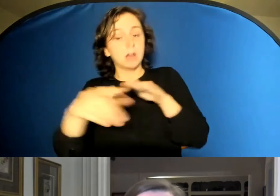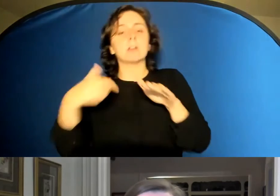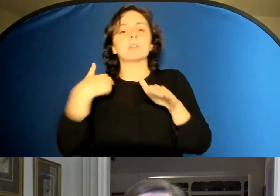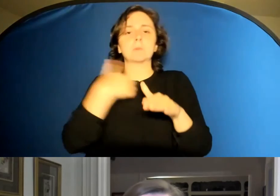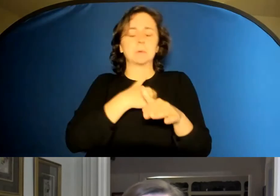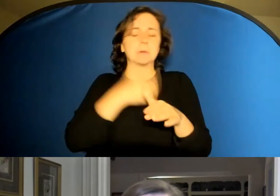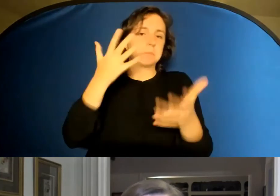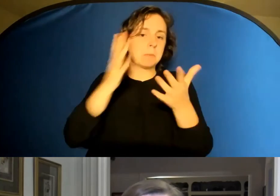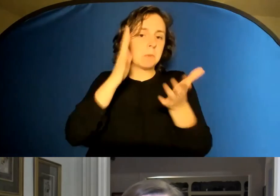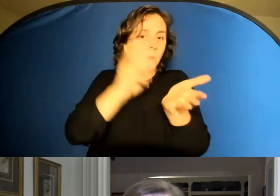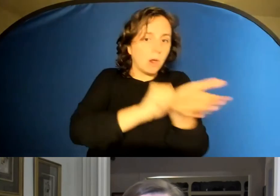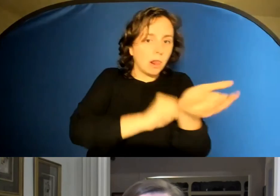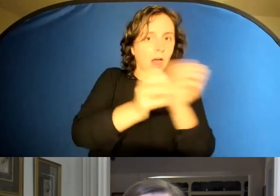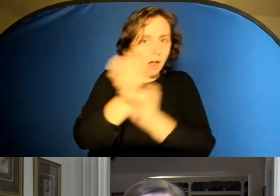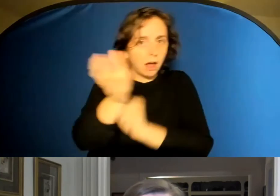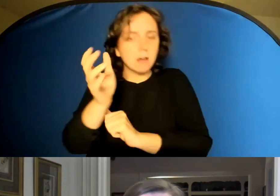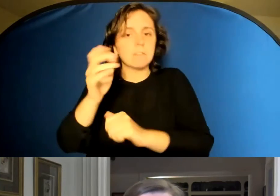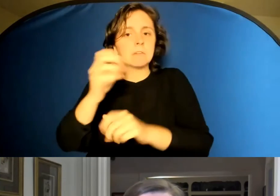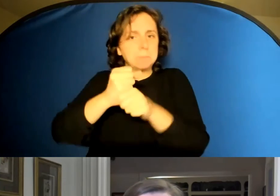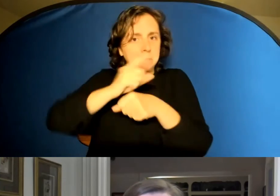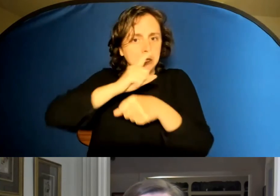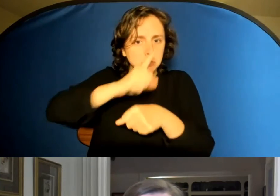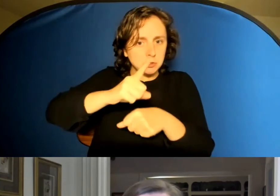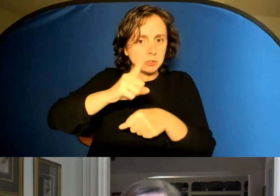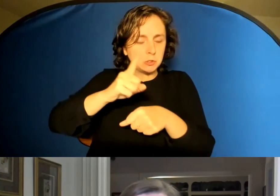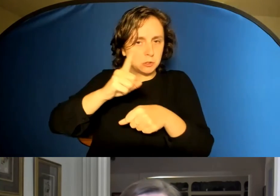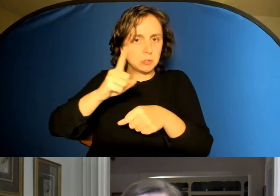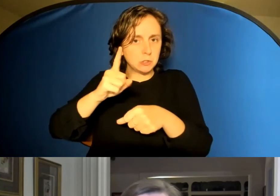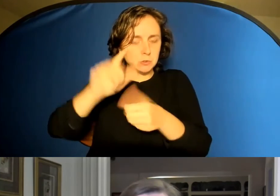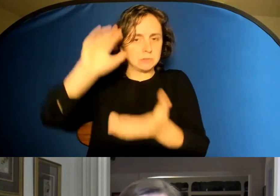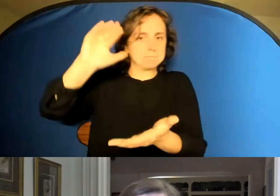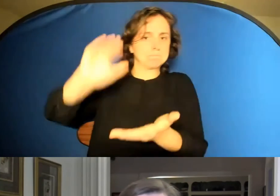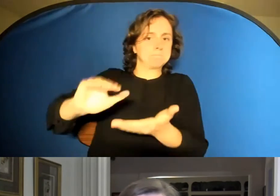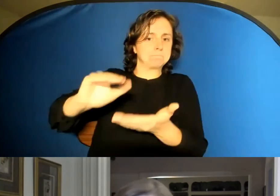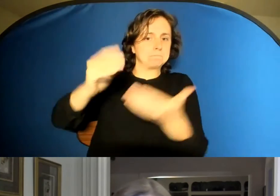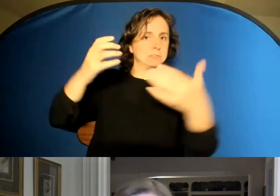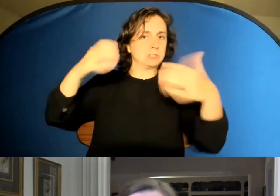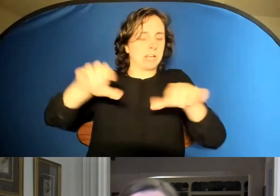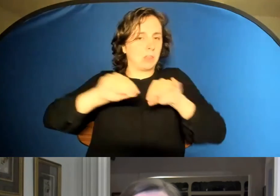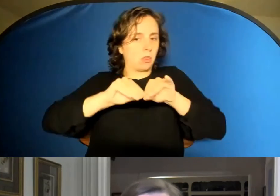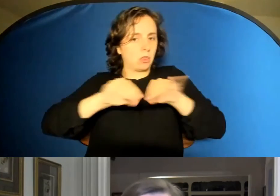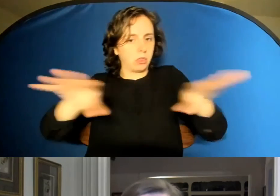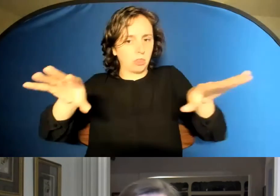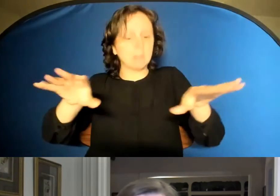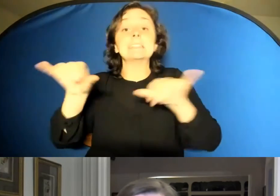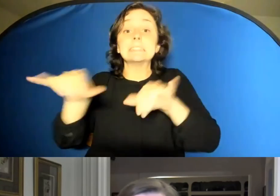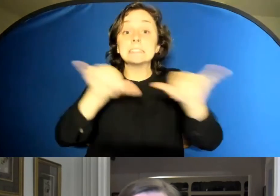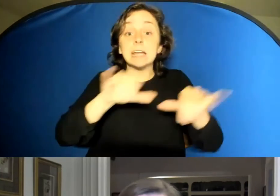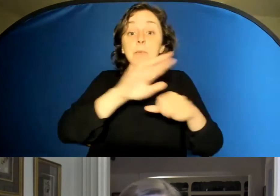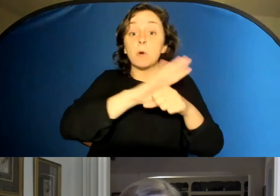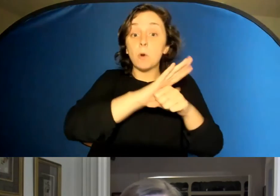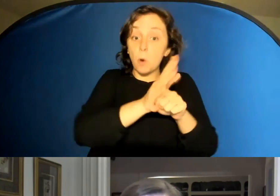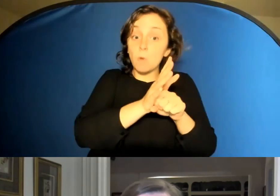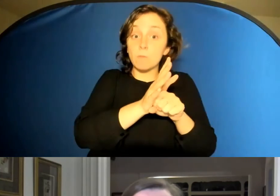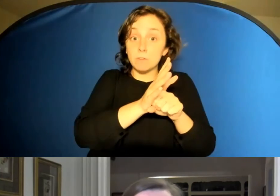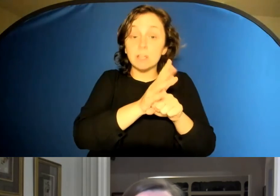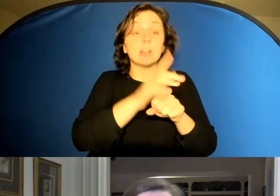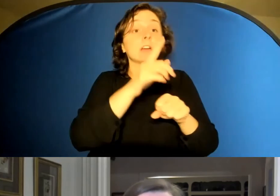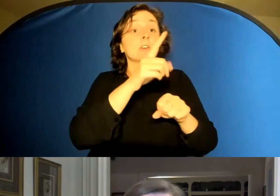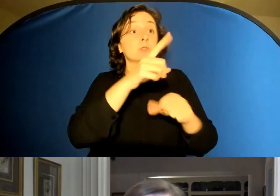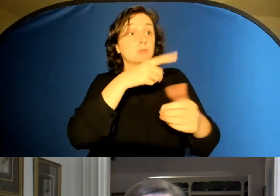appropriately. Cases that come in, we like to bring them, just like we did with COVID, directly to an exam